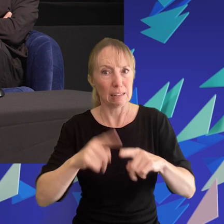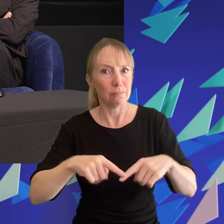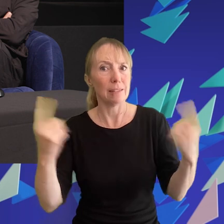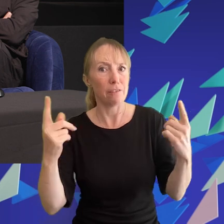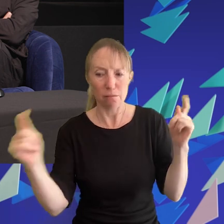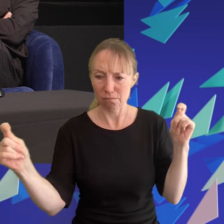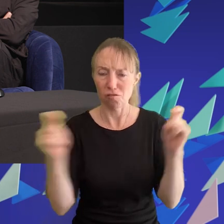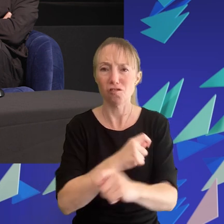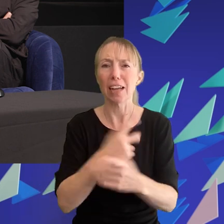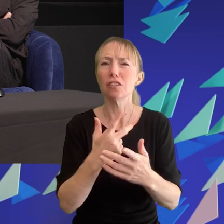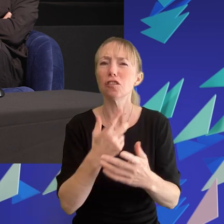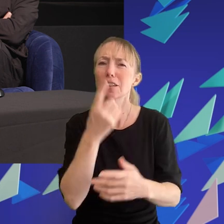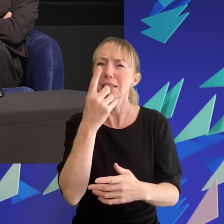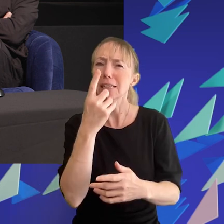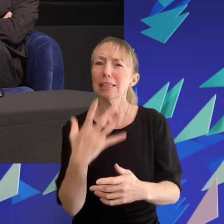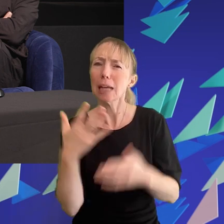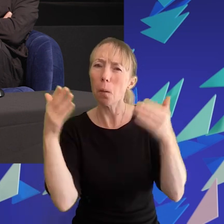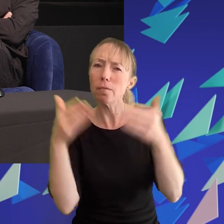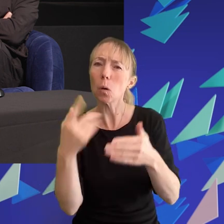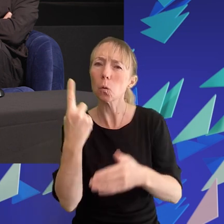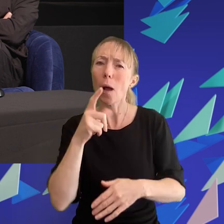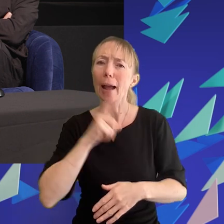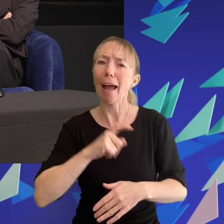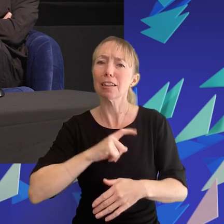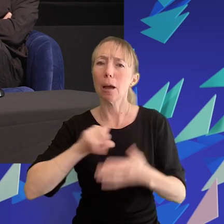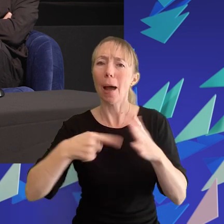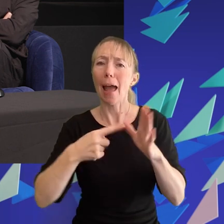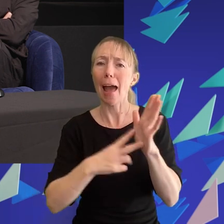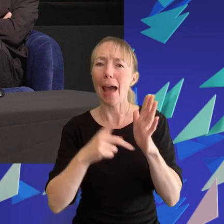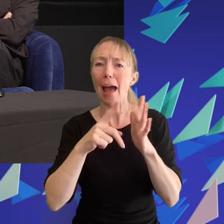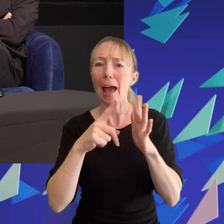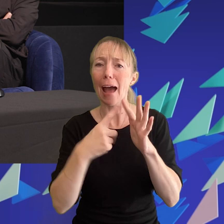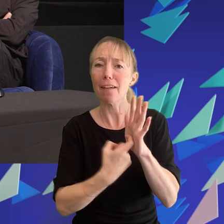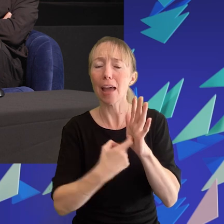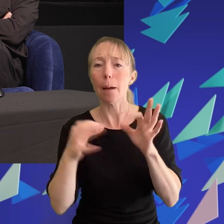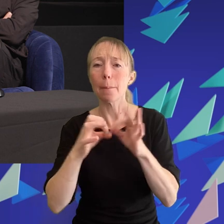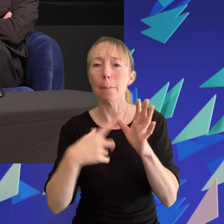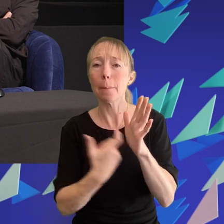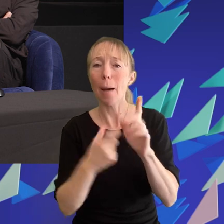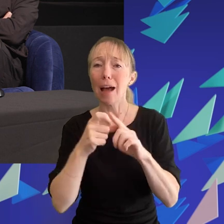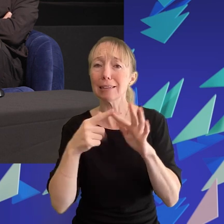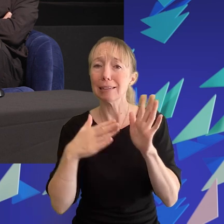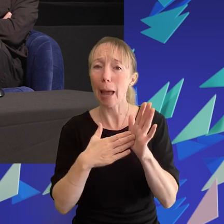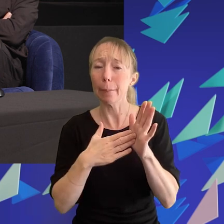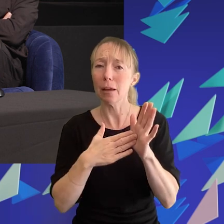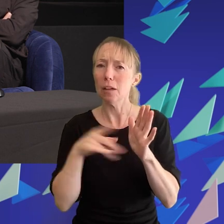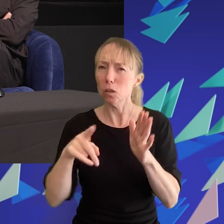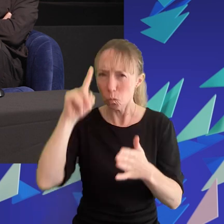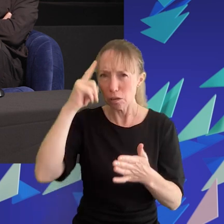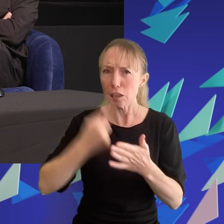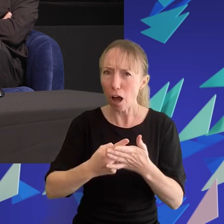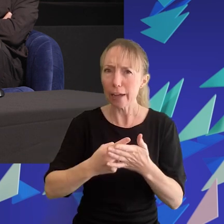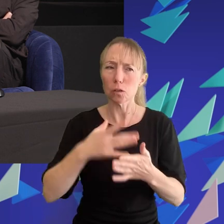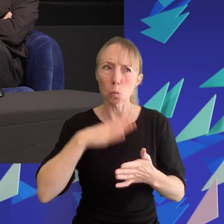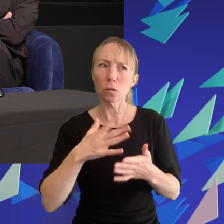by Javier Bardem. Was that a conscious decision to decide, right, I've done this, the multi-narrative, I'm really changing